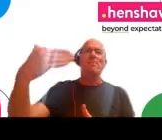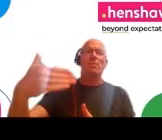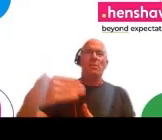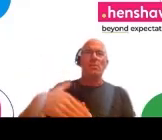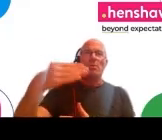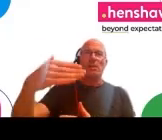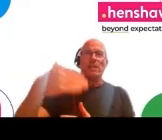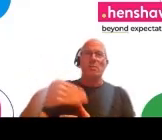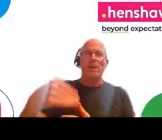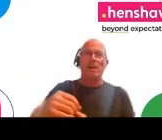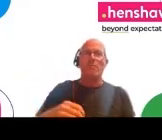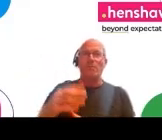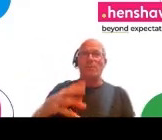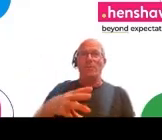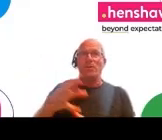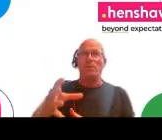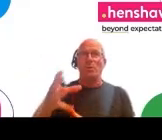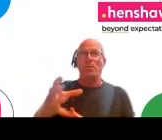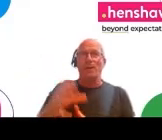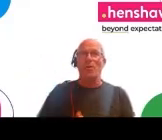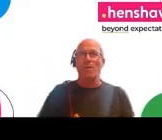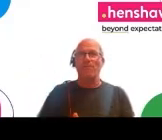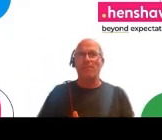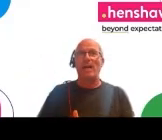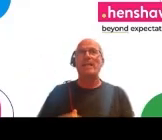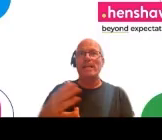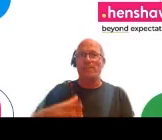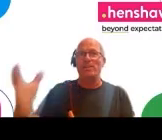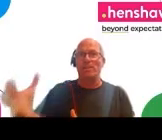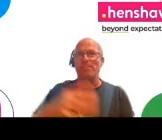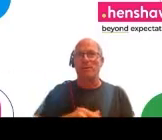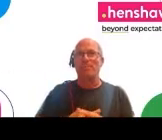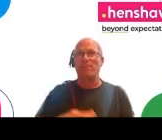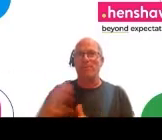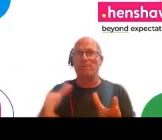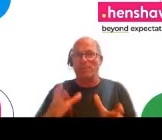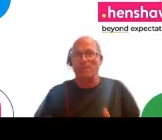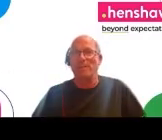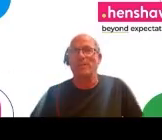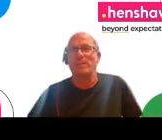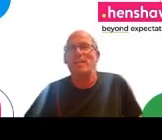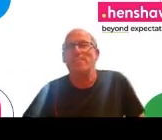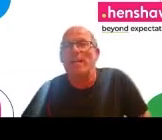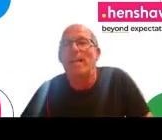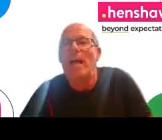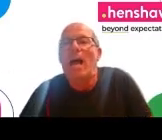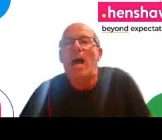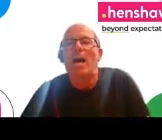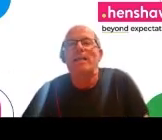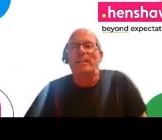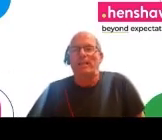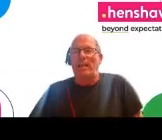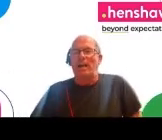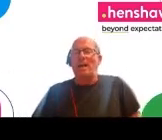So I was able to talk his wife through turning TalkBack off and then arrange an appointment for them to come in and see me